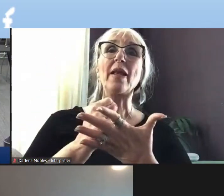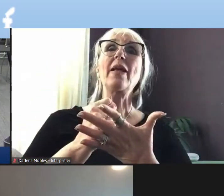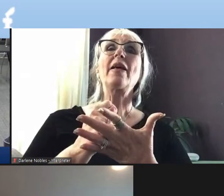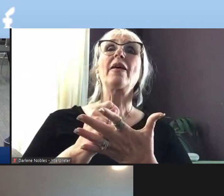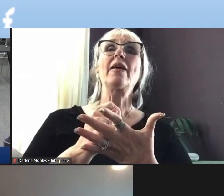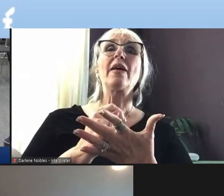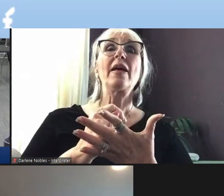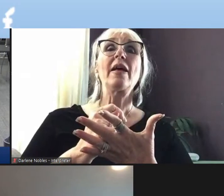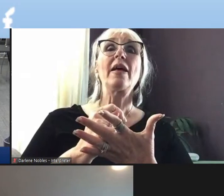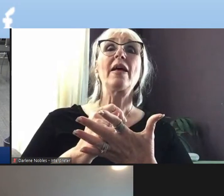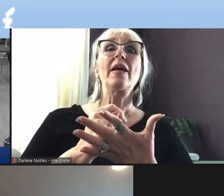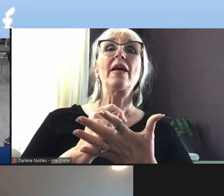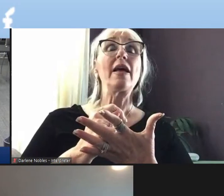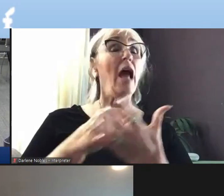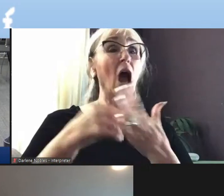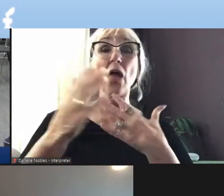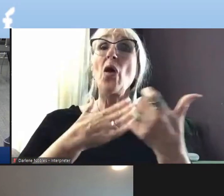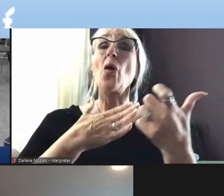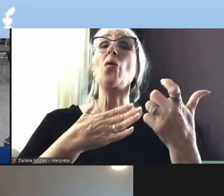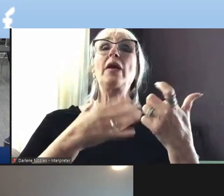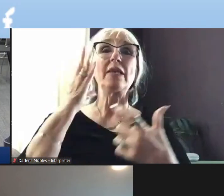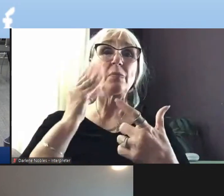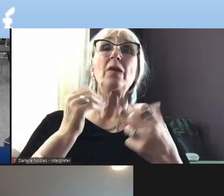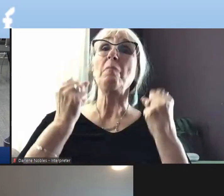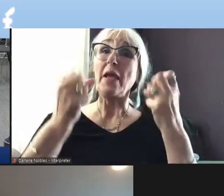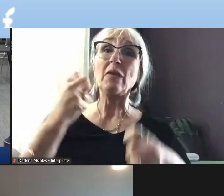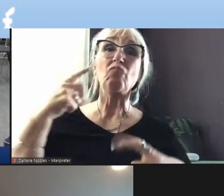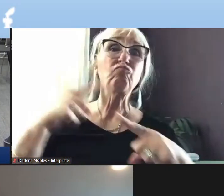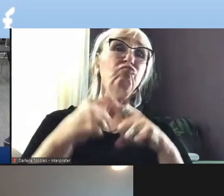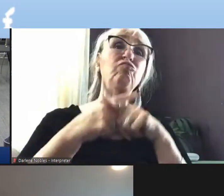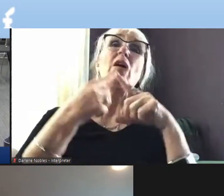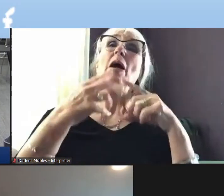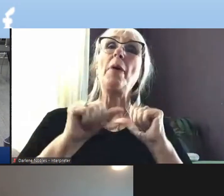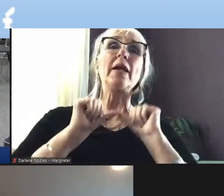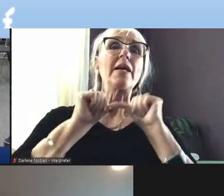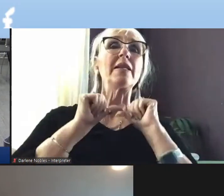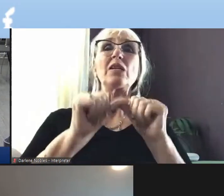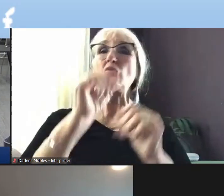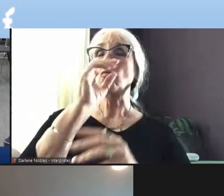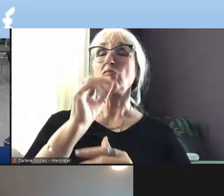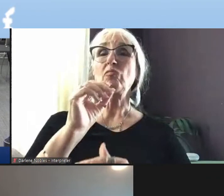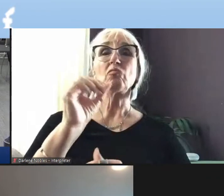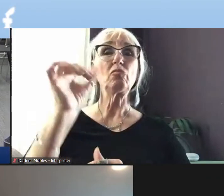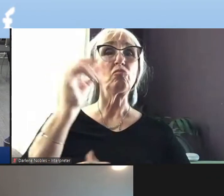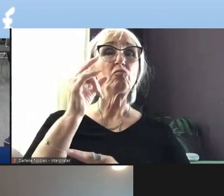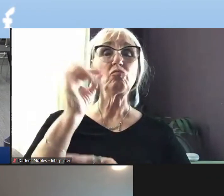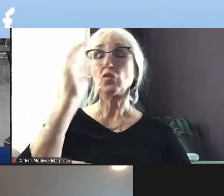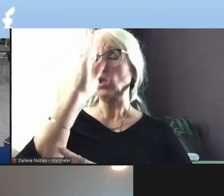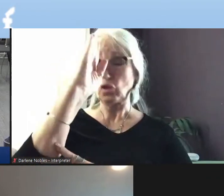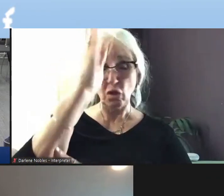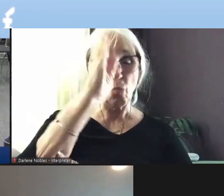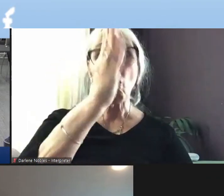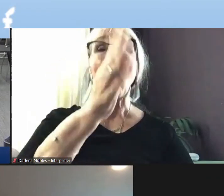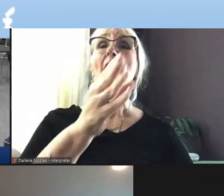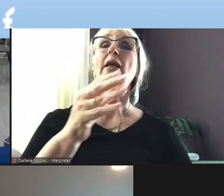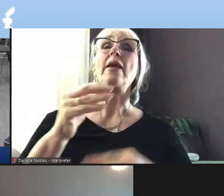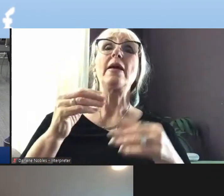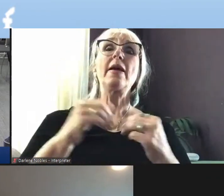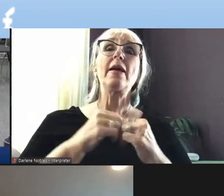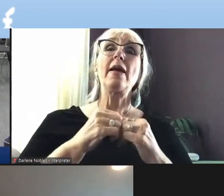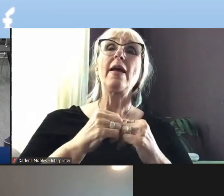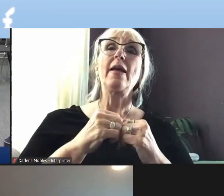continues to gain days of sobriety, and supports and encourages his fellow Veterans Treatment participants in their